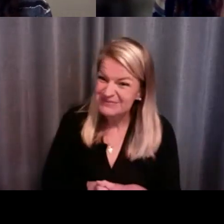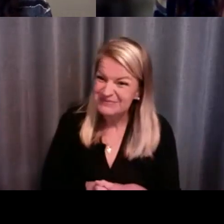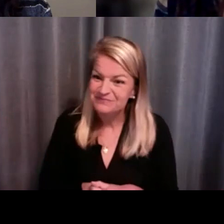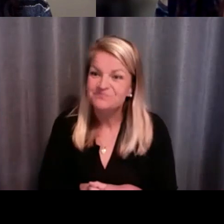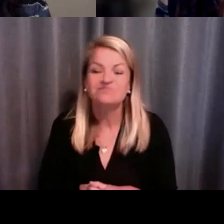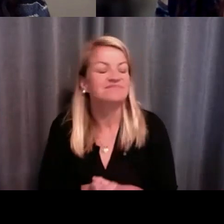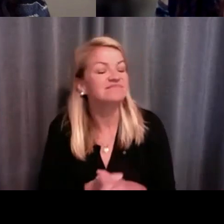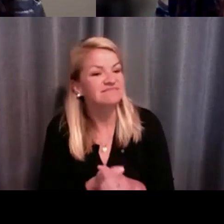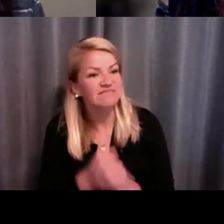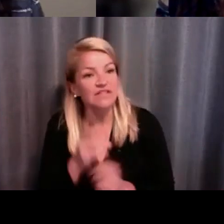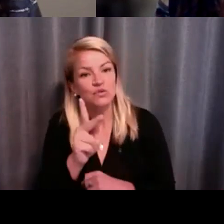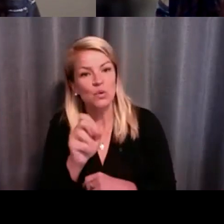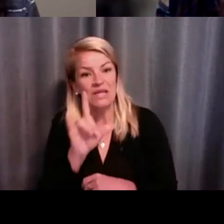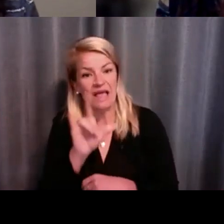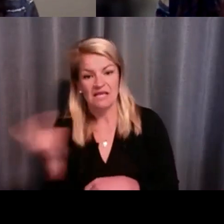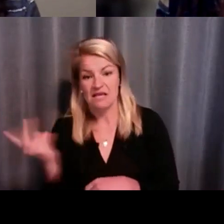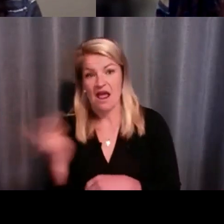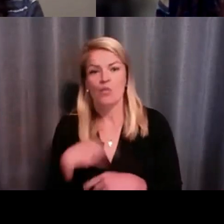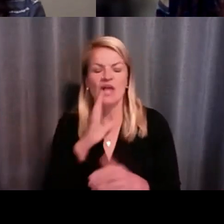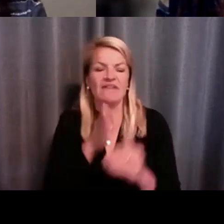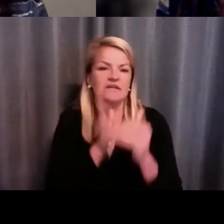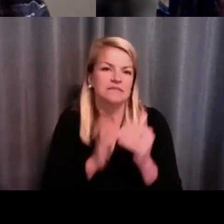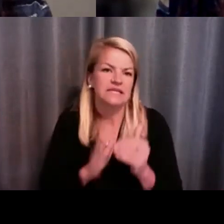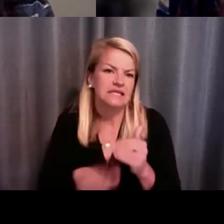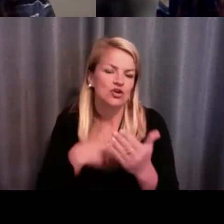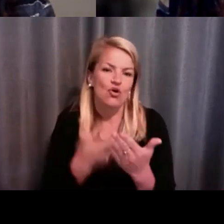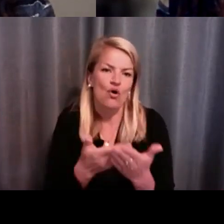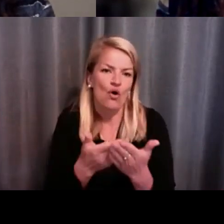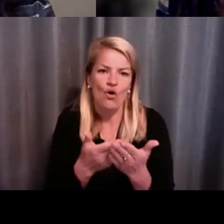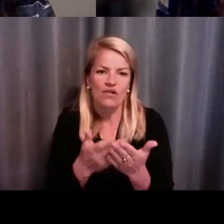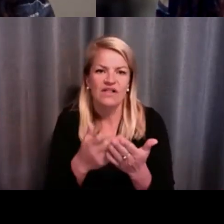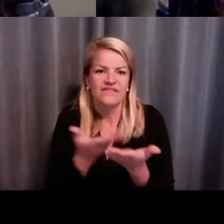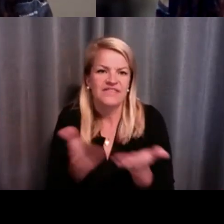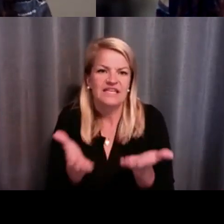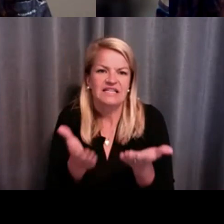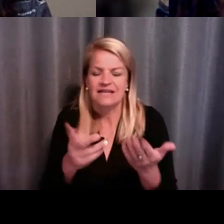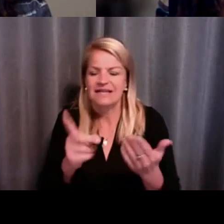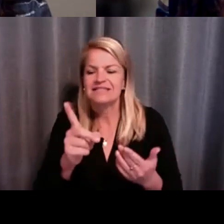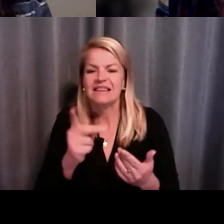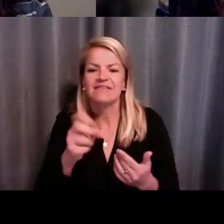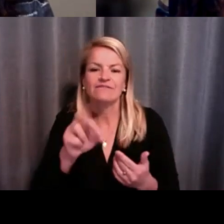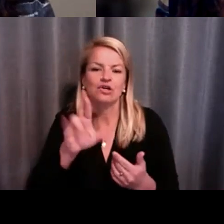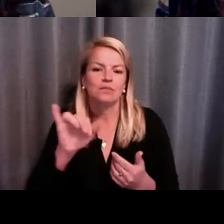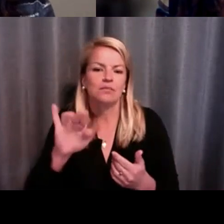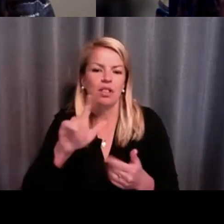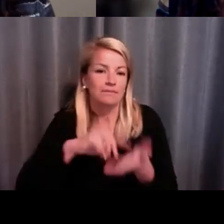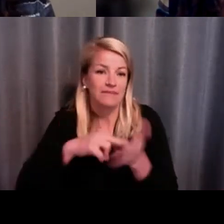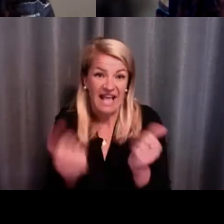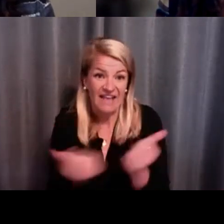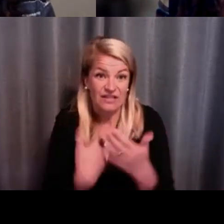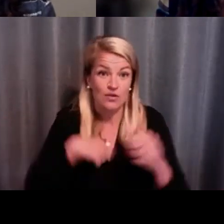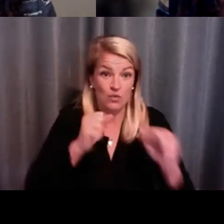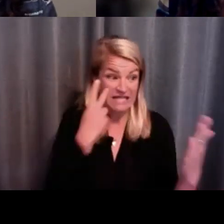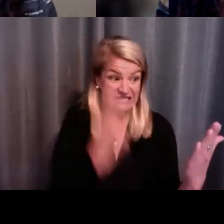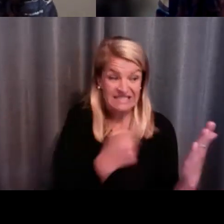So Kelly and I have completed almost all of the deliverables, and we are hoping that our work will offer insights